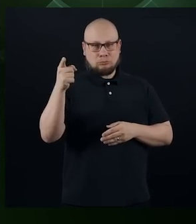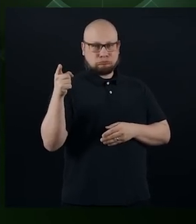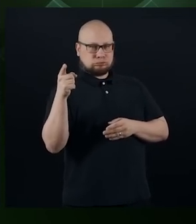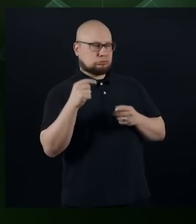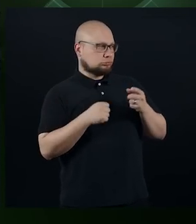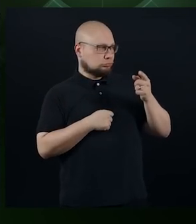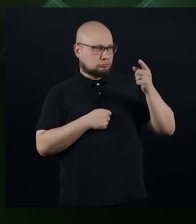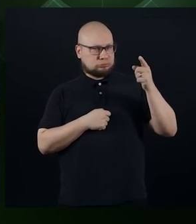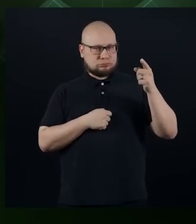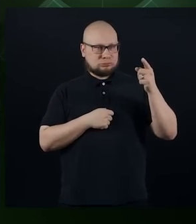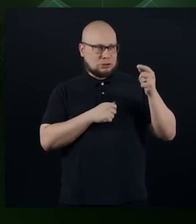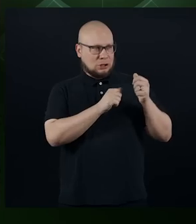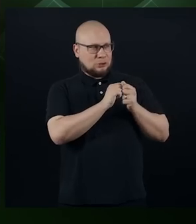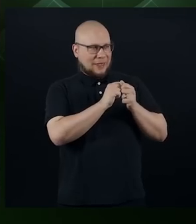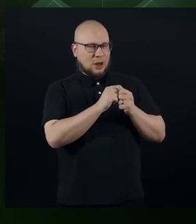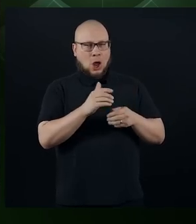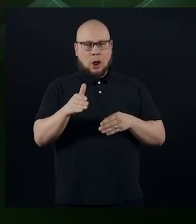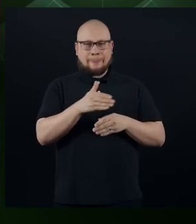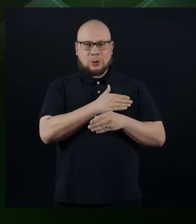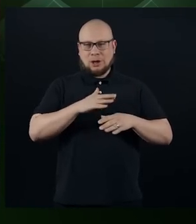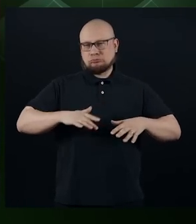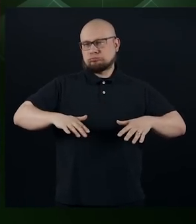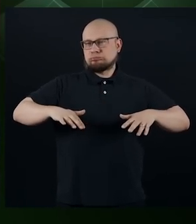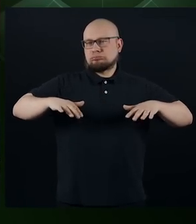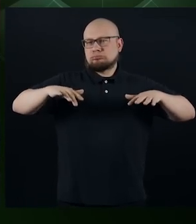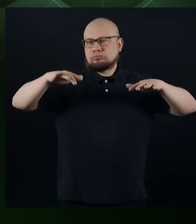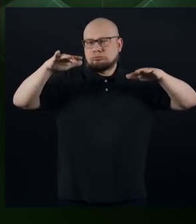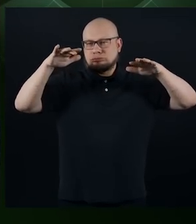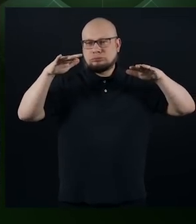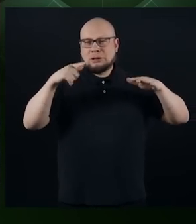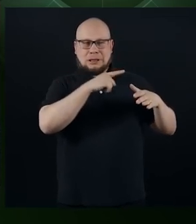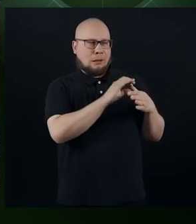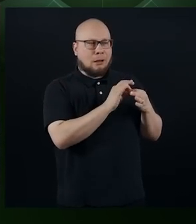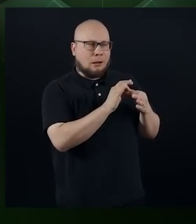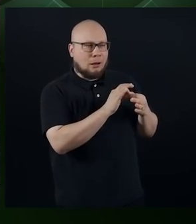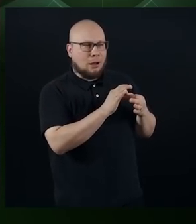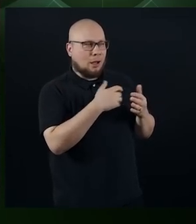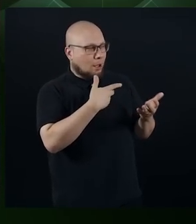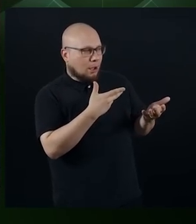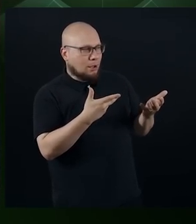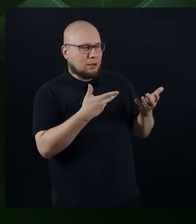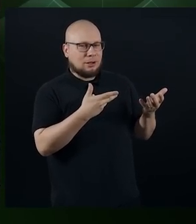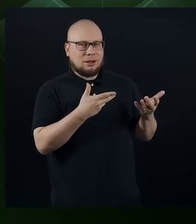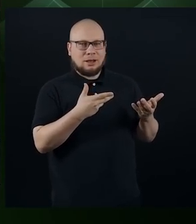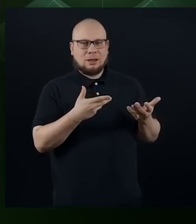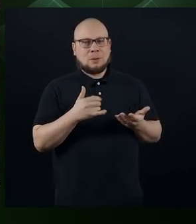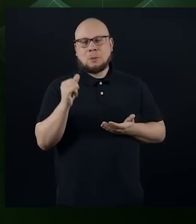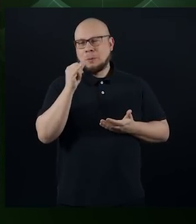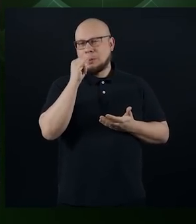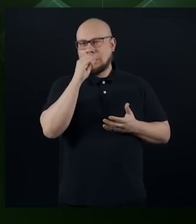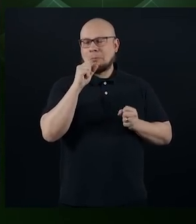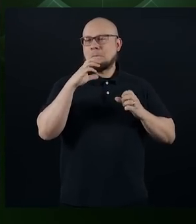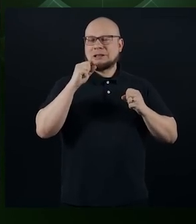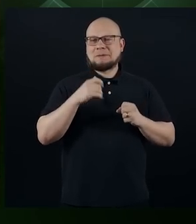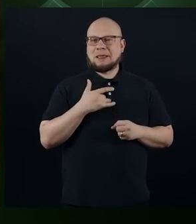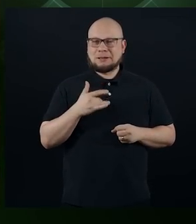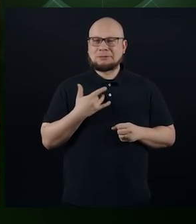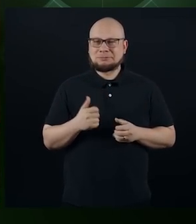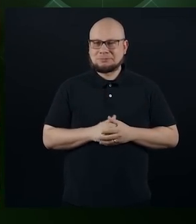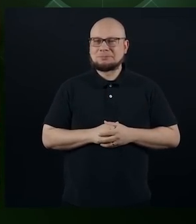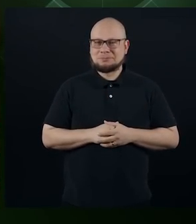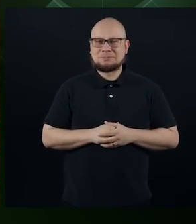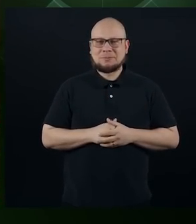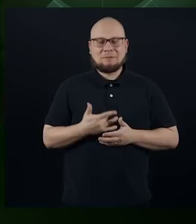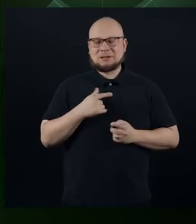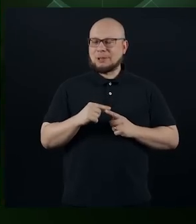as you. The music's there, he's there, and it's like nothing I've ever played before. It really